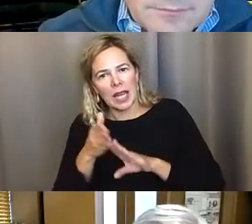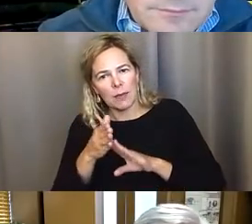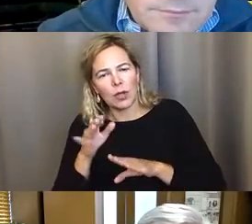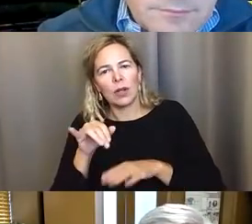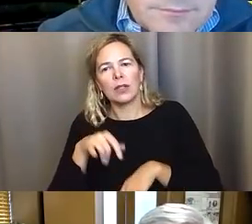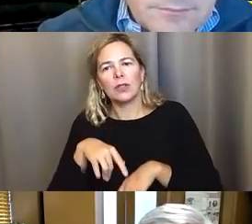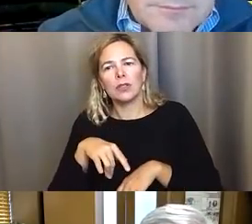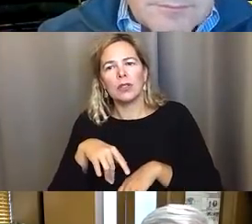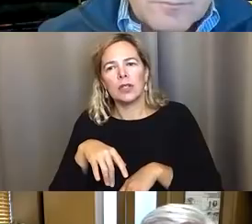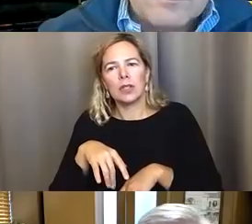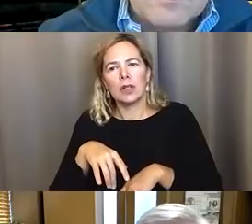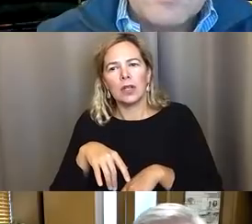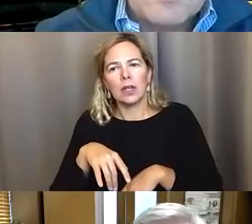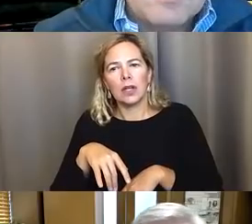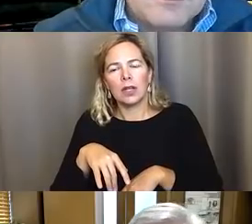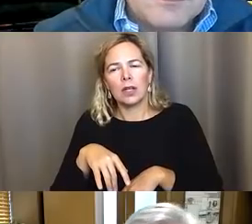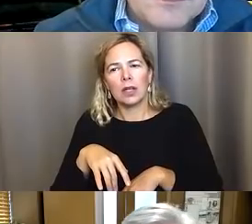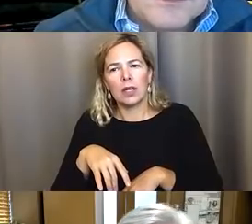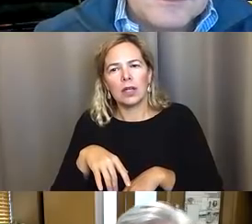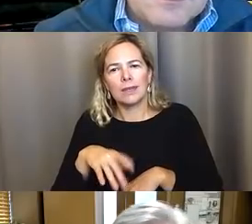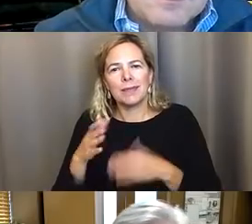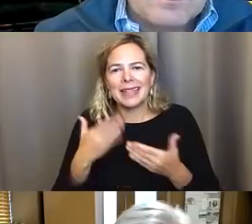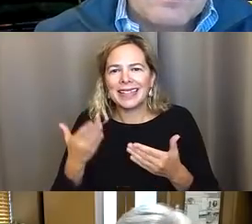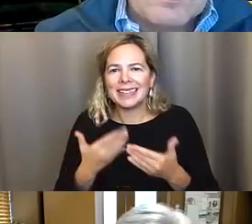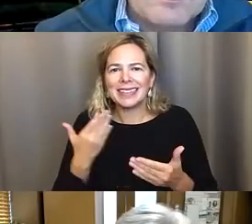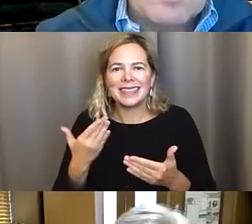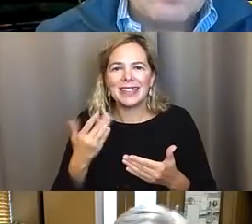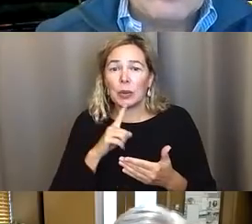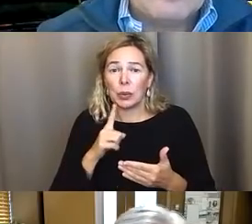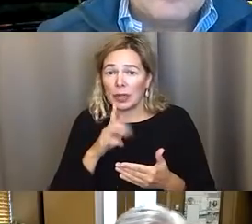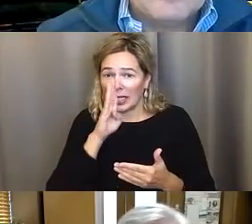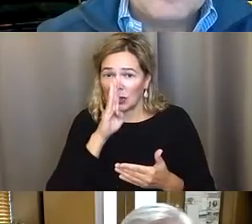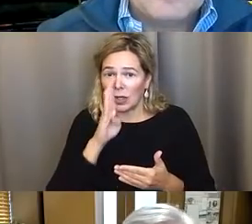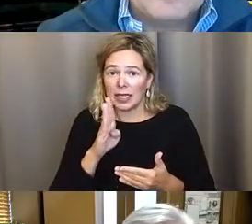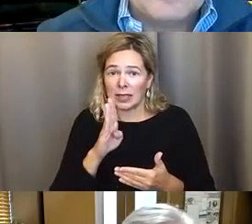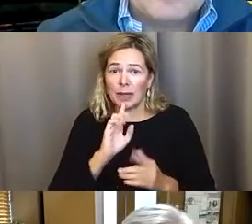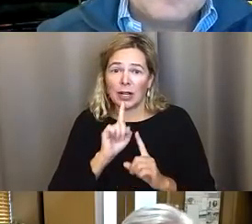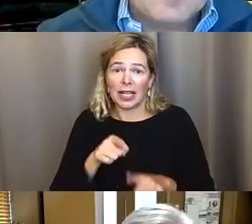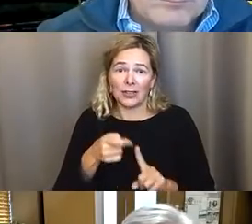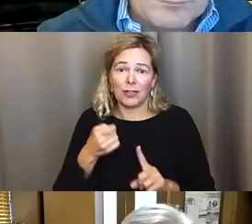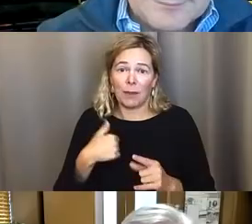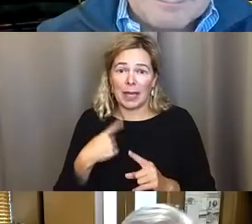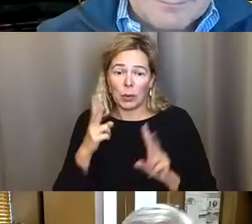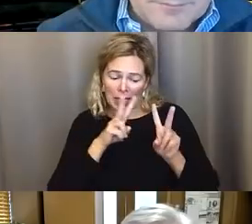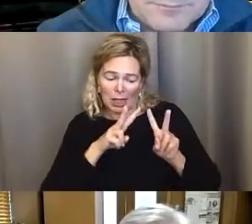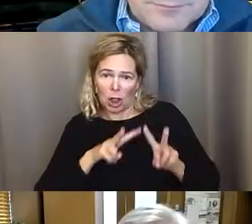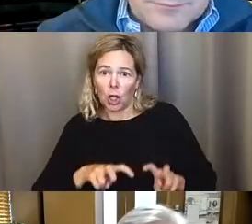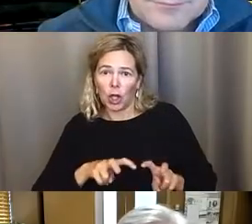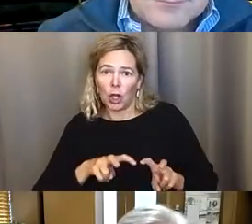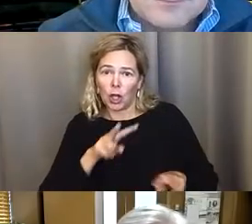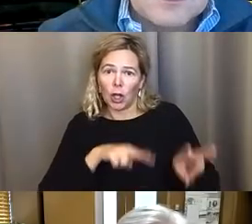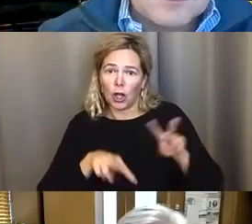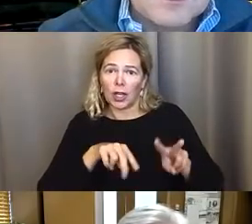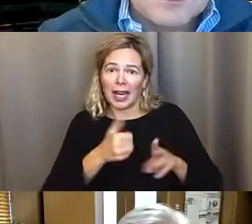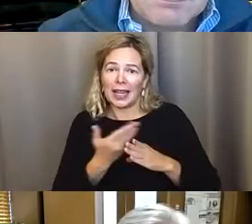The easiest, a transparent answer from me is we can look at anything, but I think we have to be strategic in what we